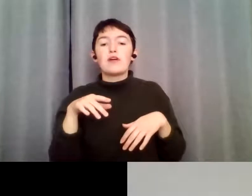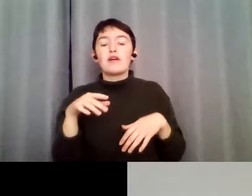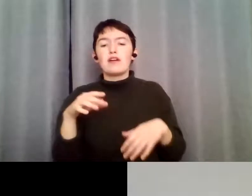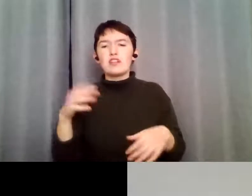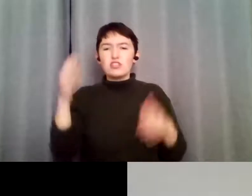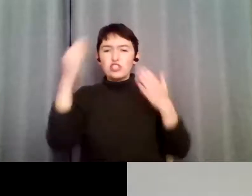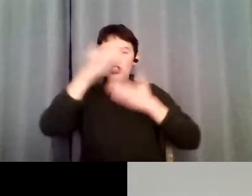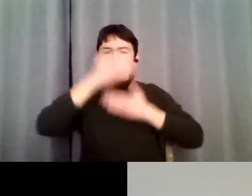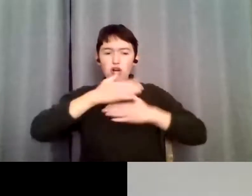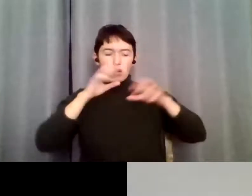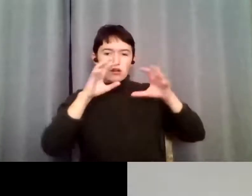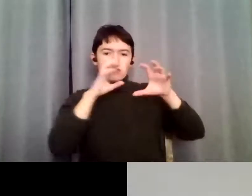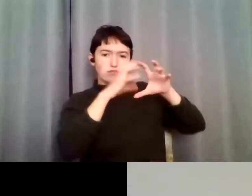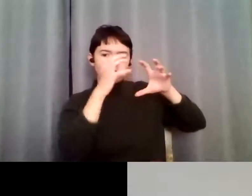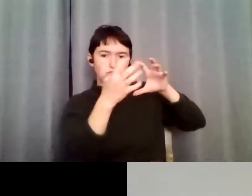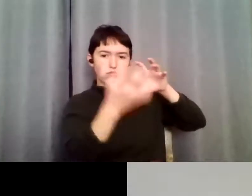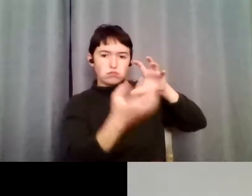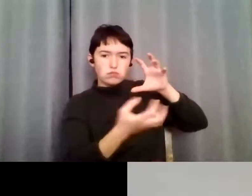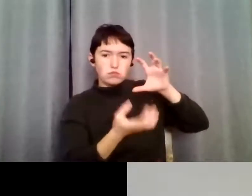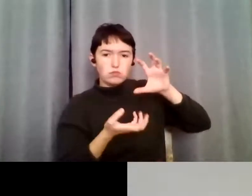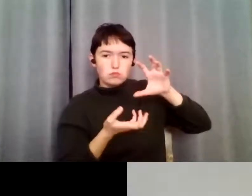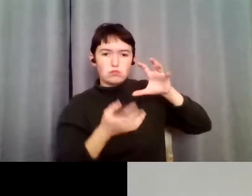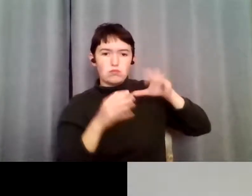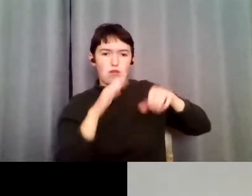see on the surface of the moon. And so